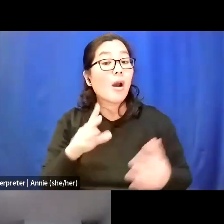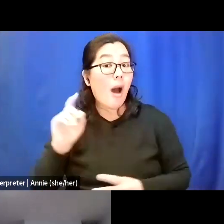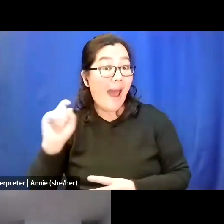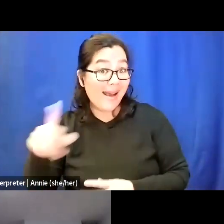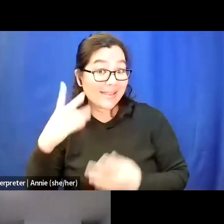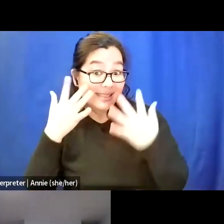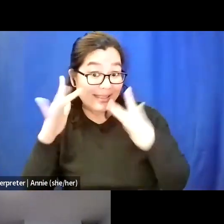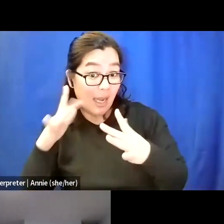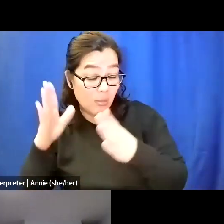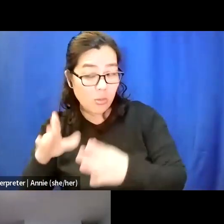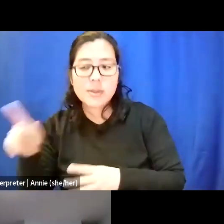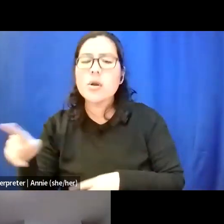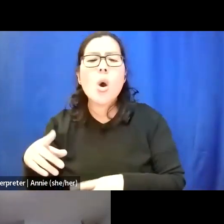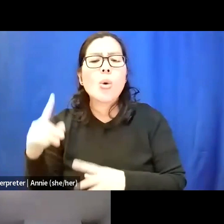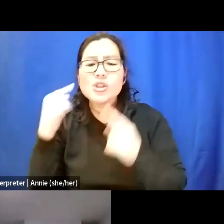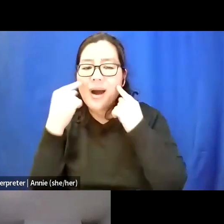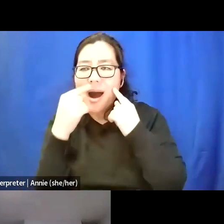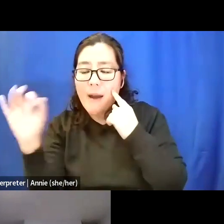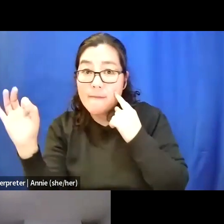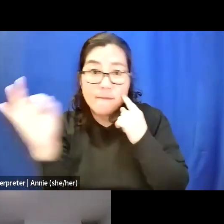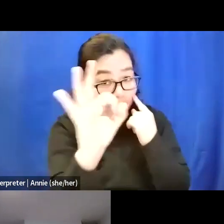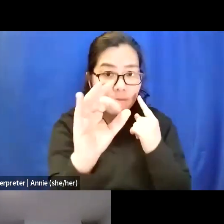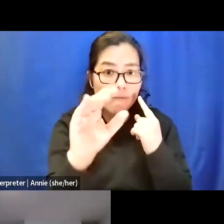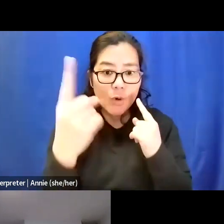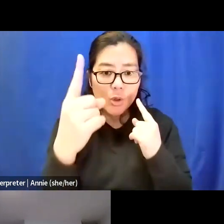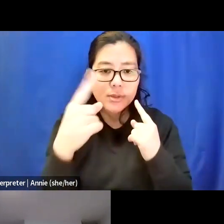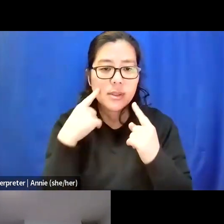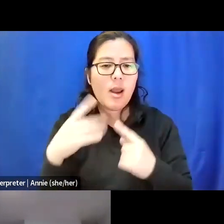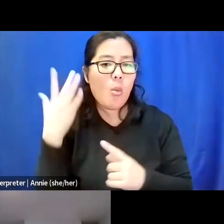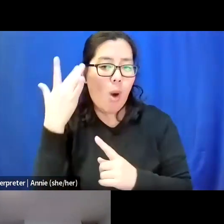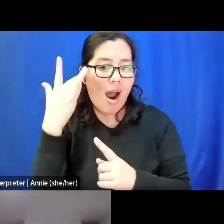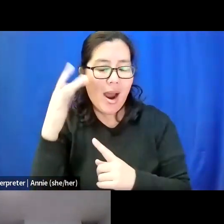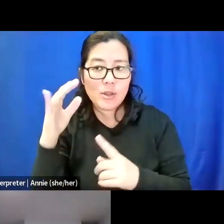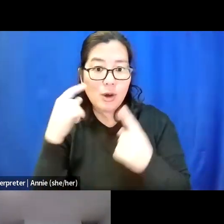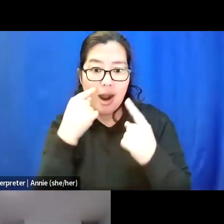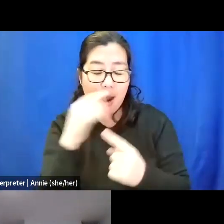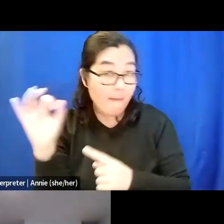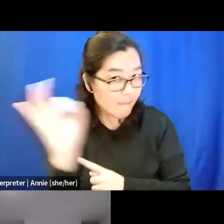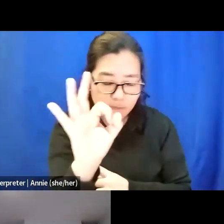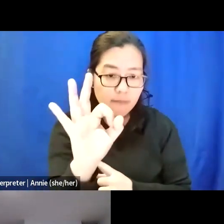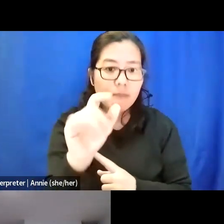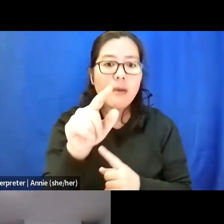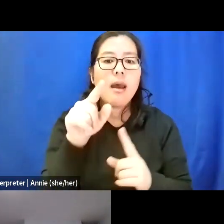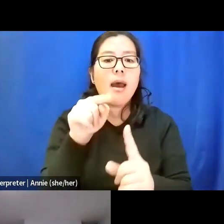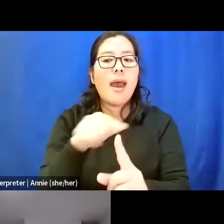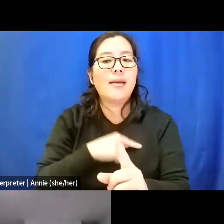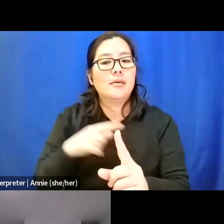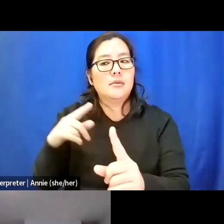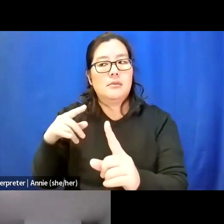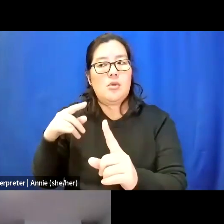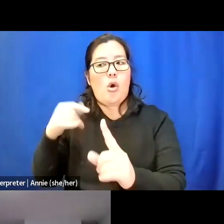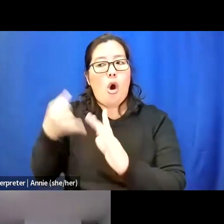You know, what did the artist do to make you look at something? And then what happened? And I think that sort of